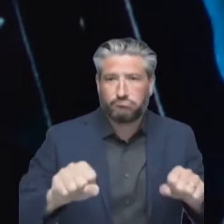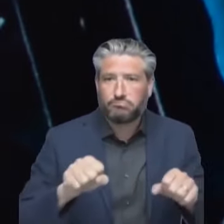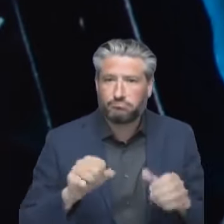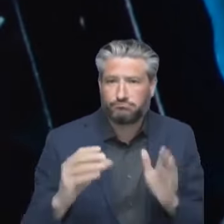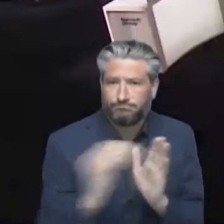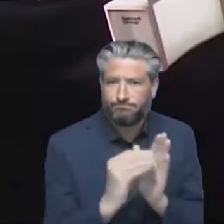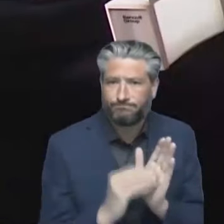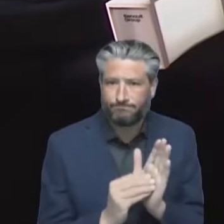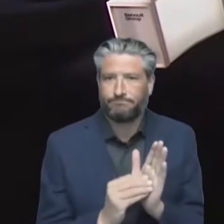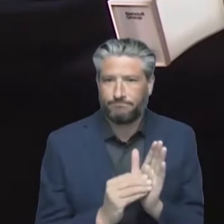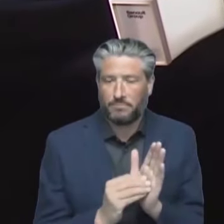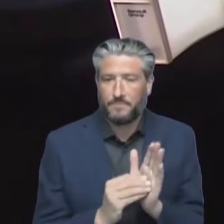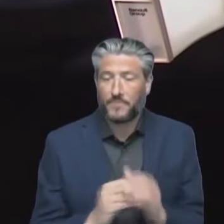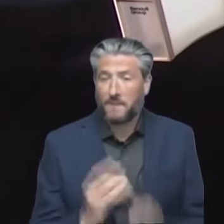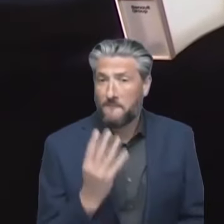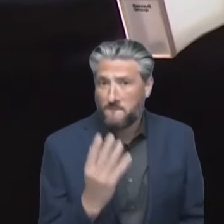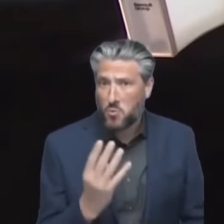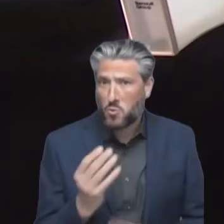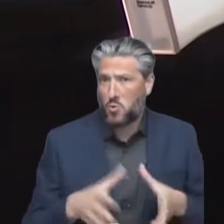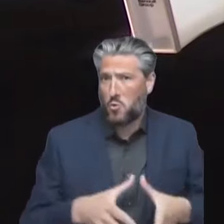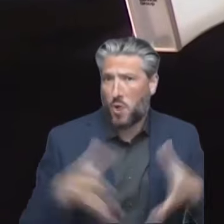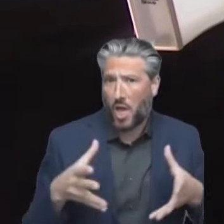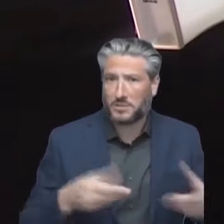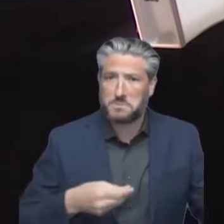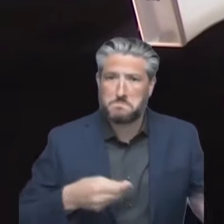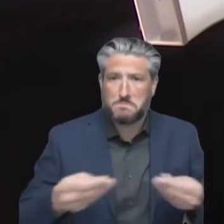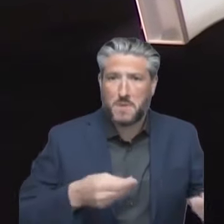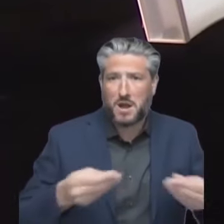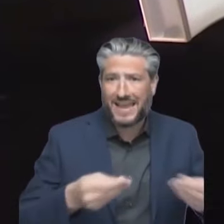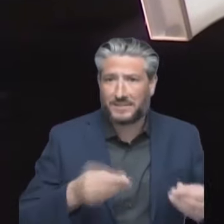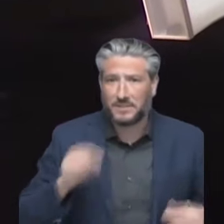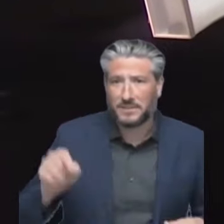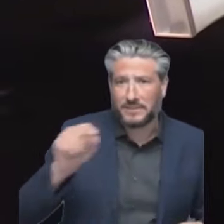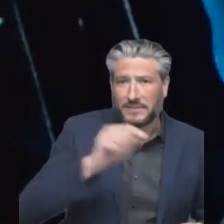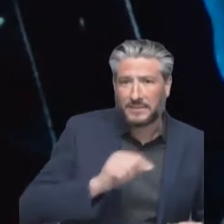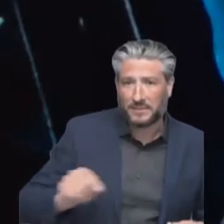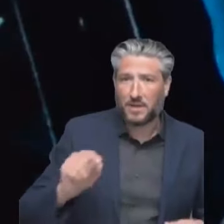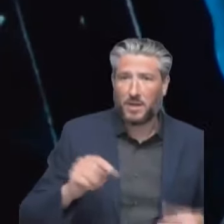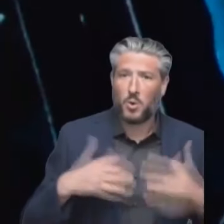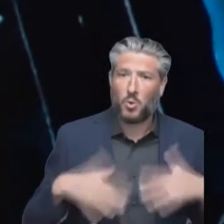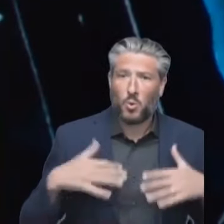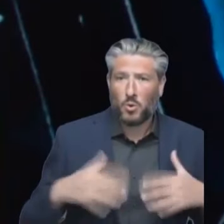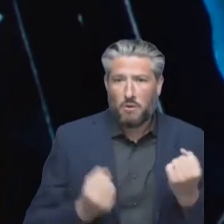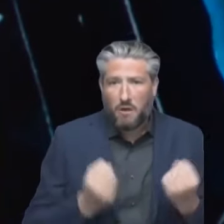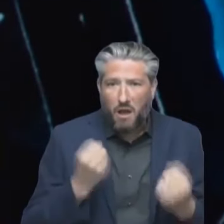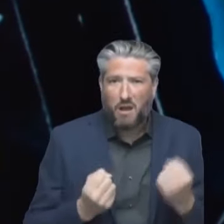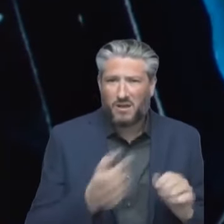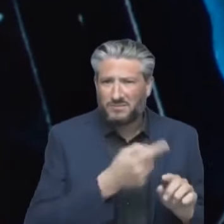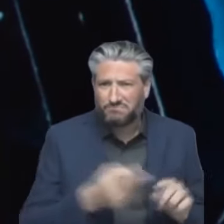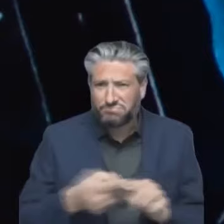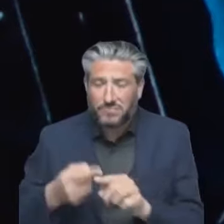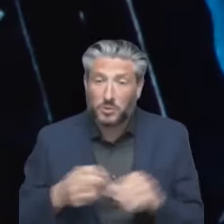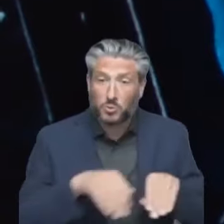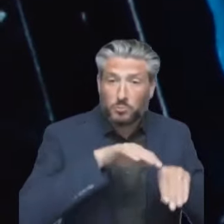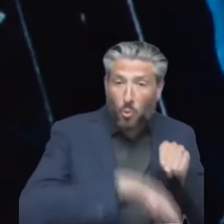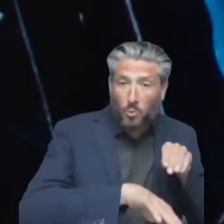four largest markets. It covers all vehicle segments, from mini cars to commercial vehicles, not forgetting sports cars. And the